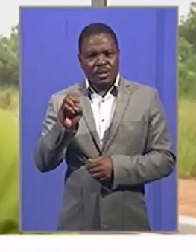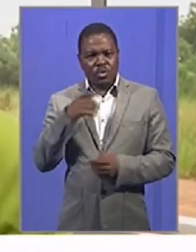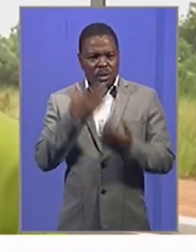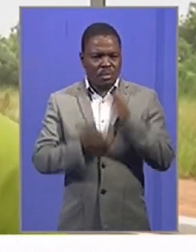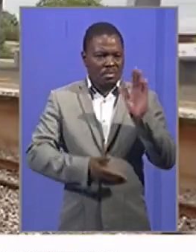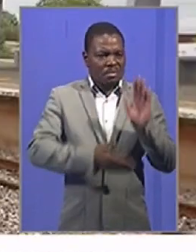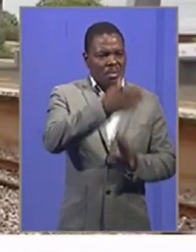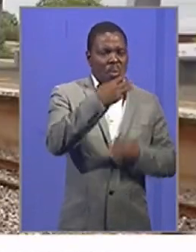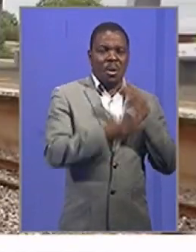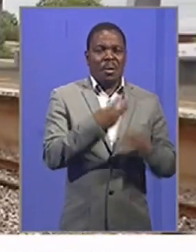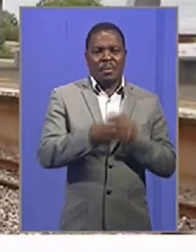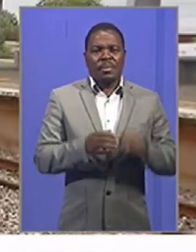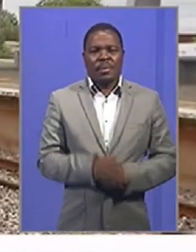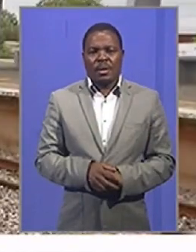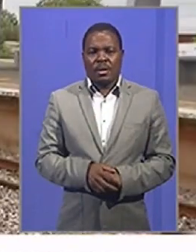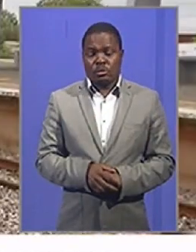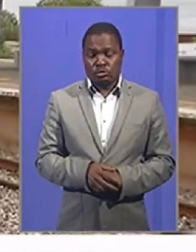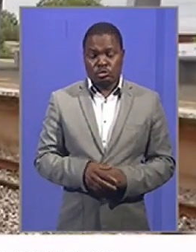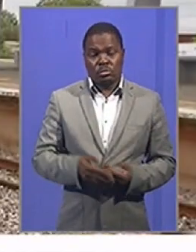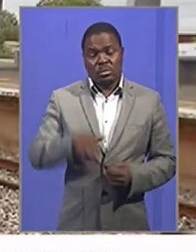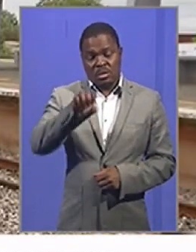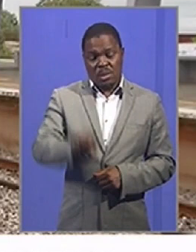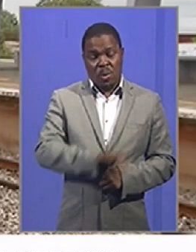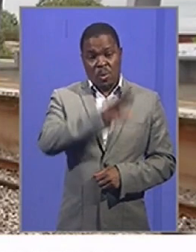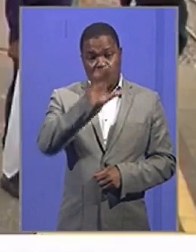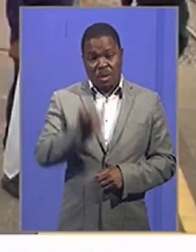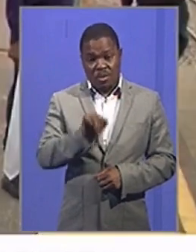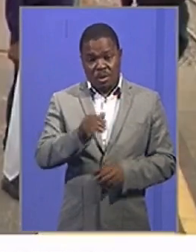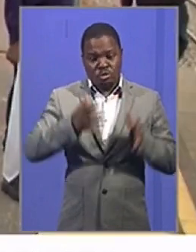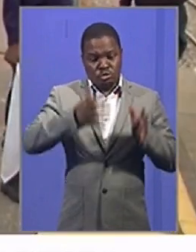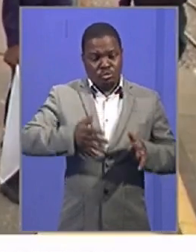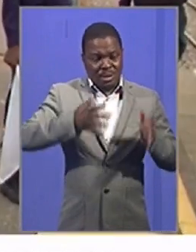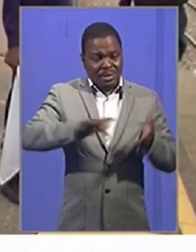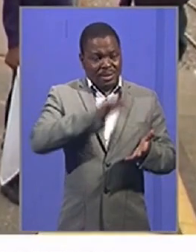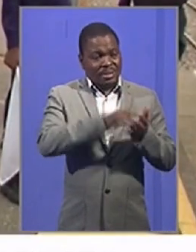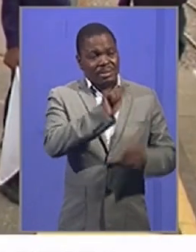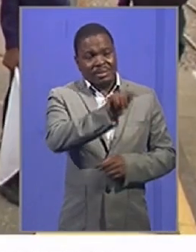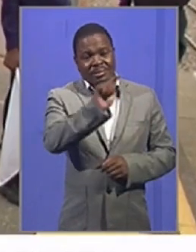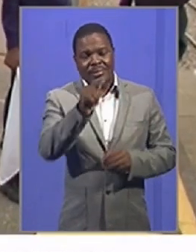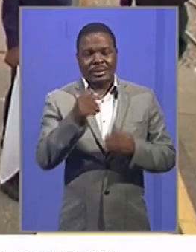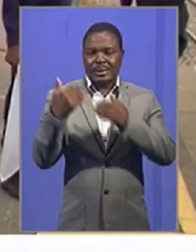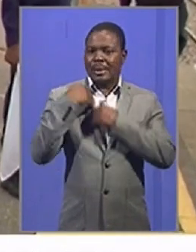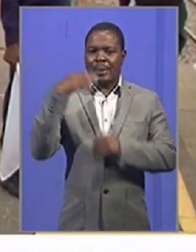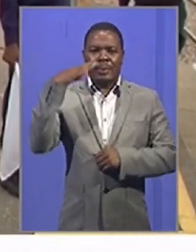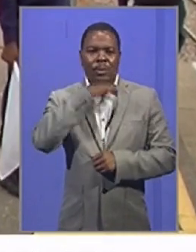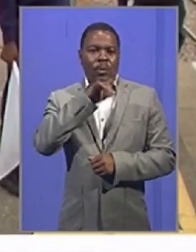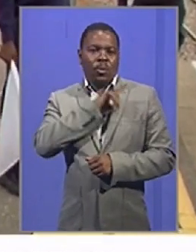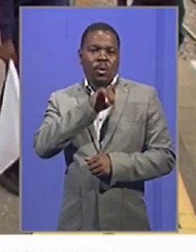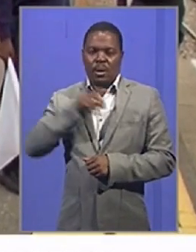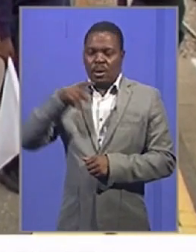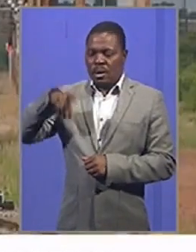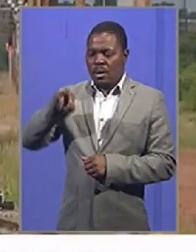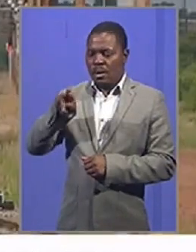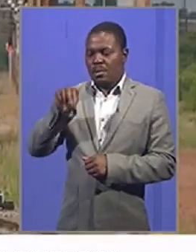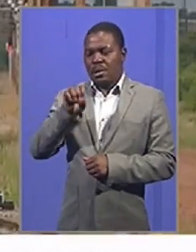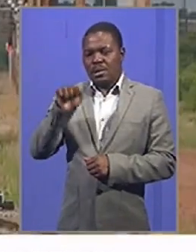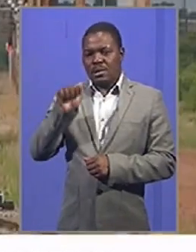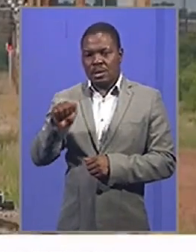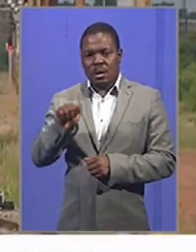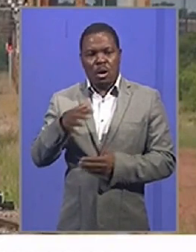able to go to work. Diteišene tsa diterena go ralala naga di ne tsa sala di sa babalesega morago ga gore PRASA e retelelwe ke go